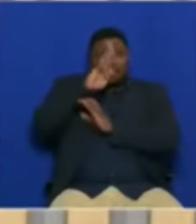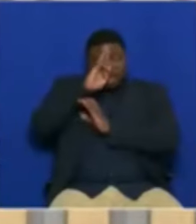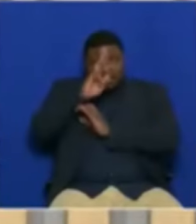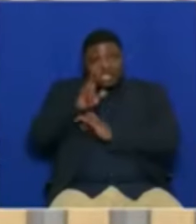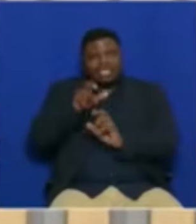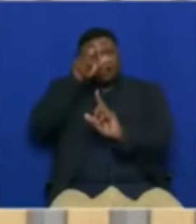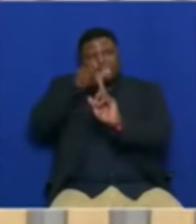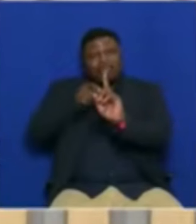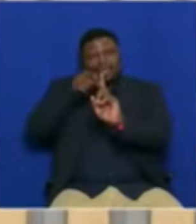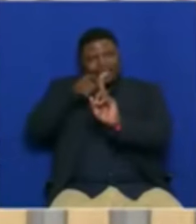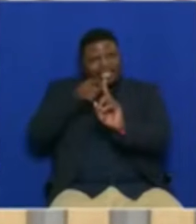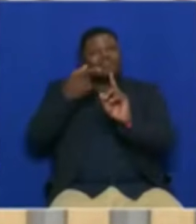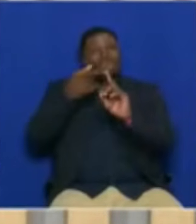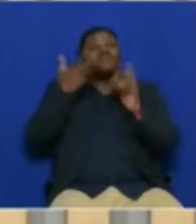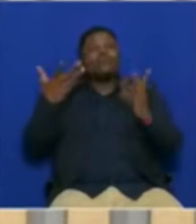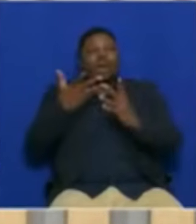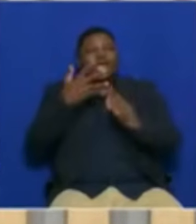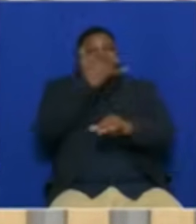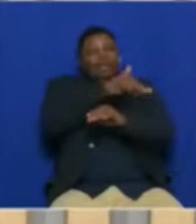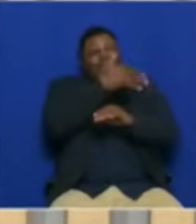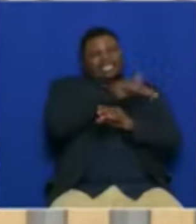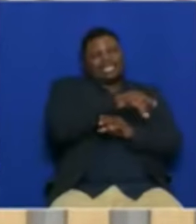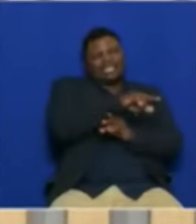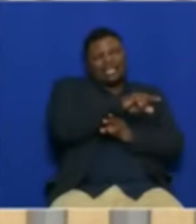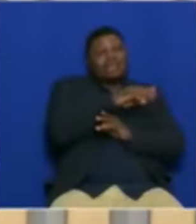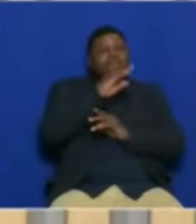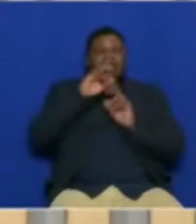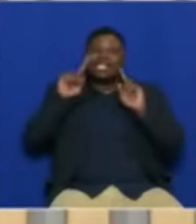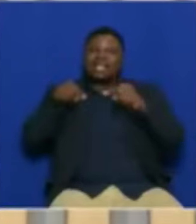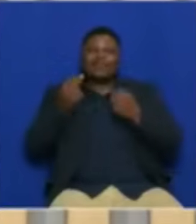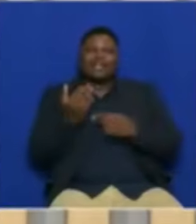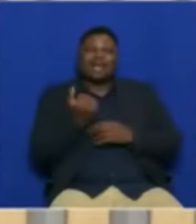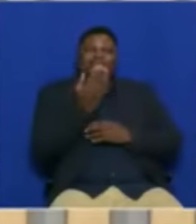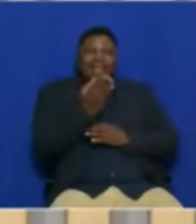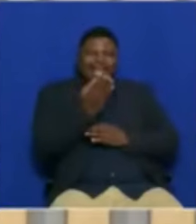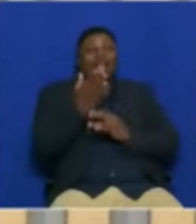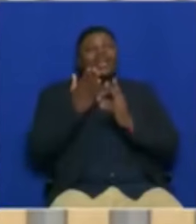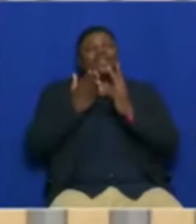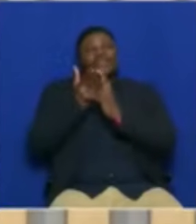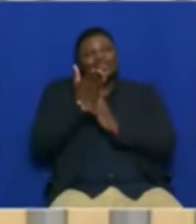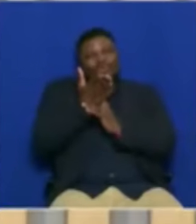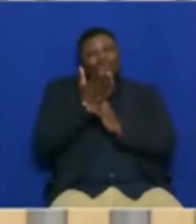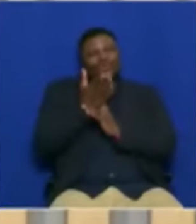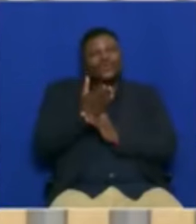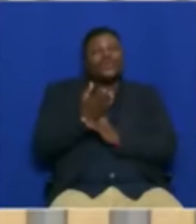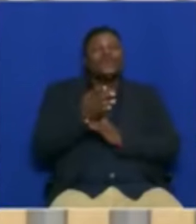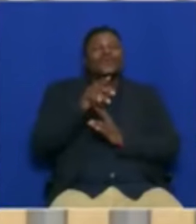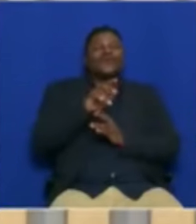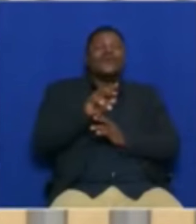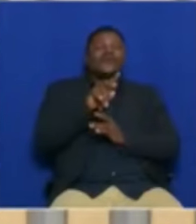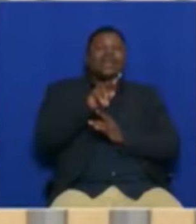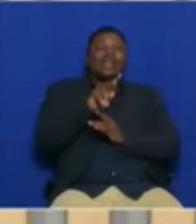apply via the e-vetting system. So this should have been brought to the attention of the panel, or when she went